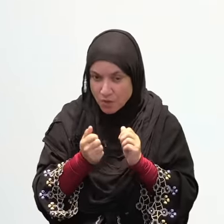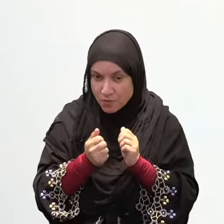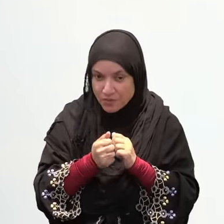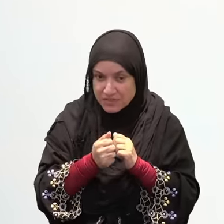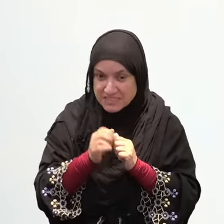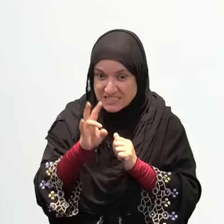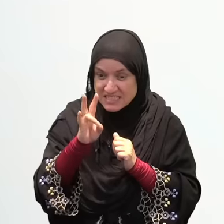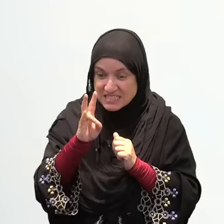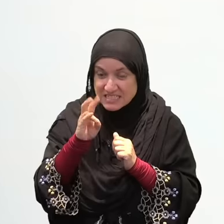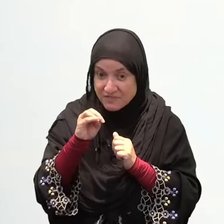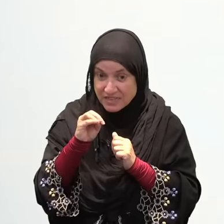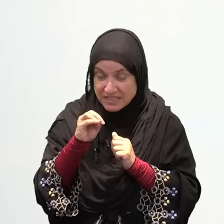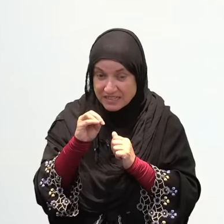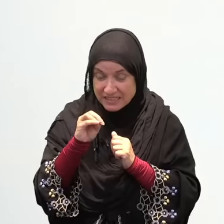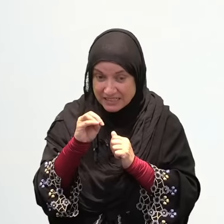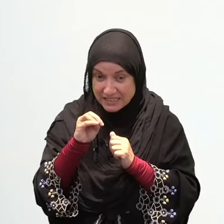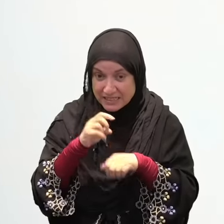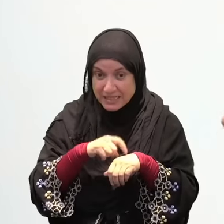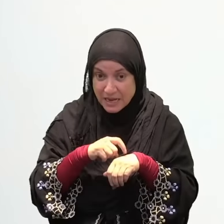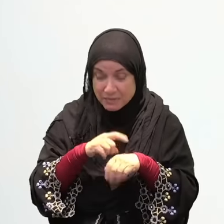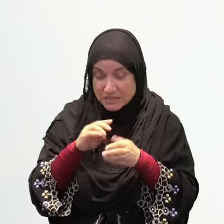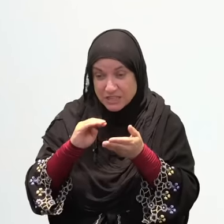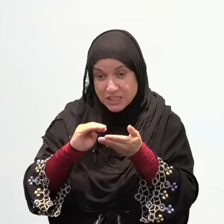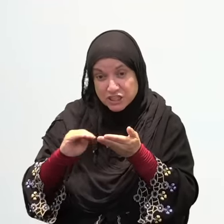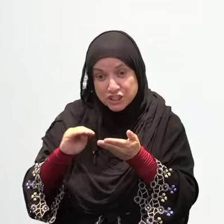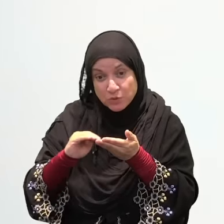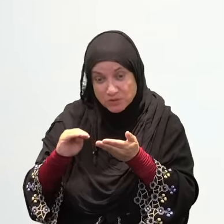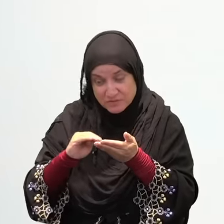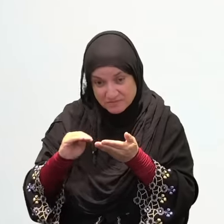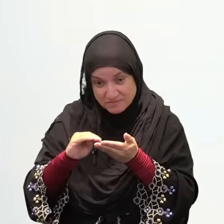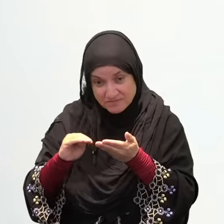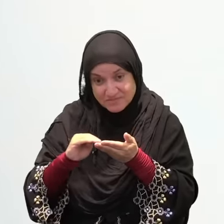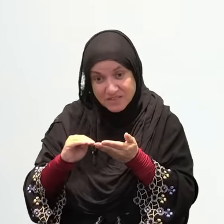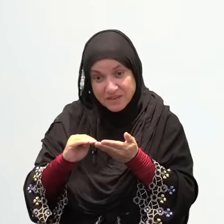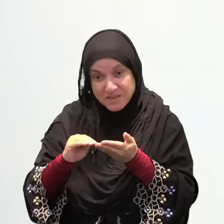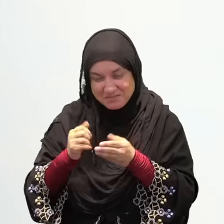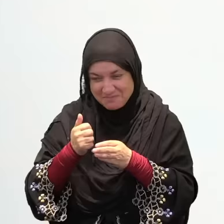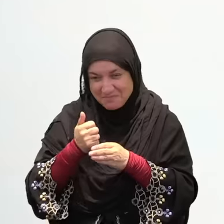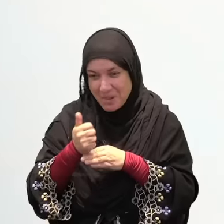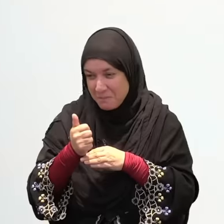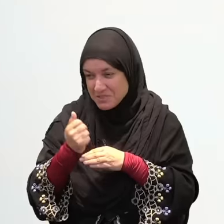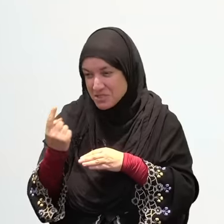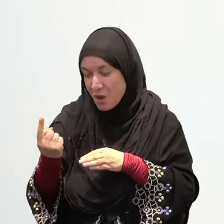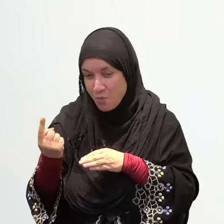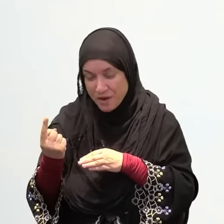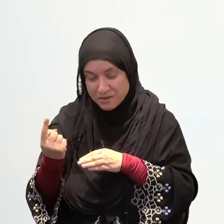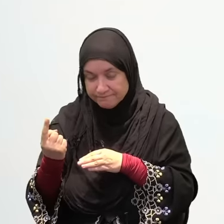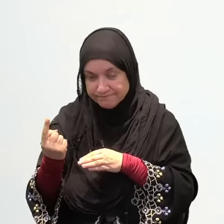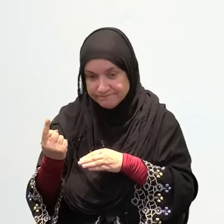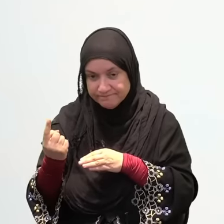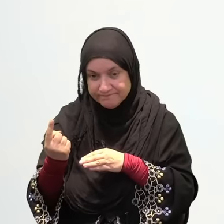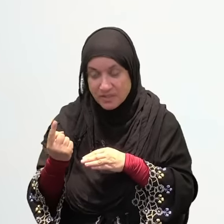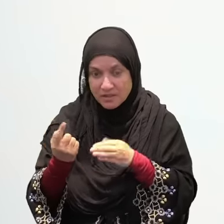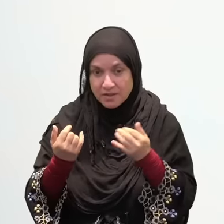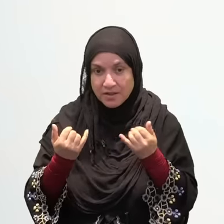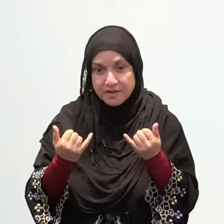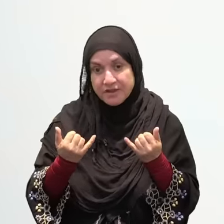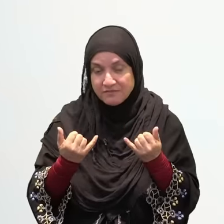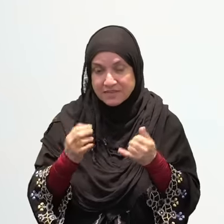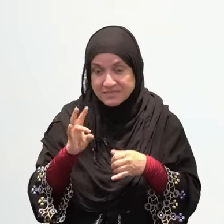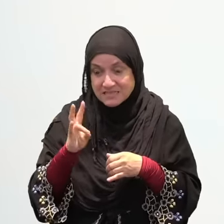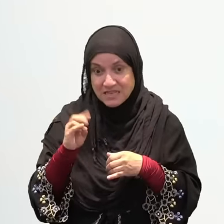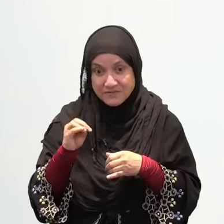you have 70 excuses to blame someone, right? And to spin people's words and spin things in the worst possible interpretation and way. Number